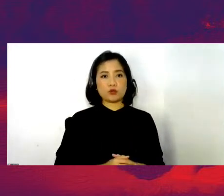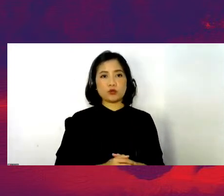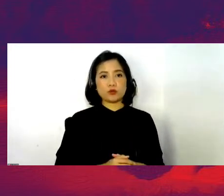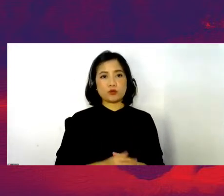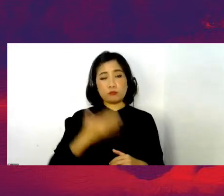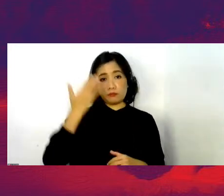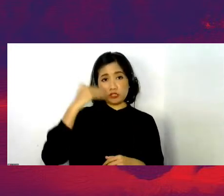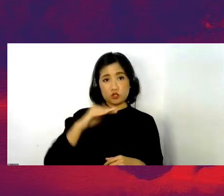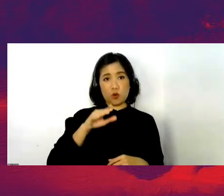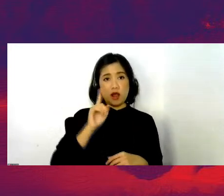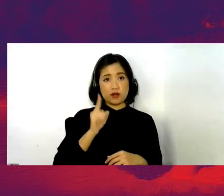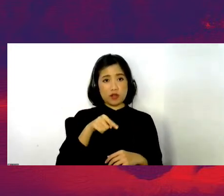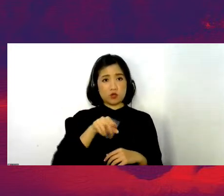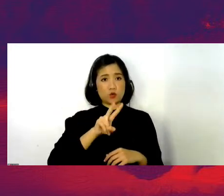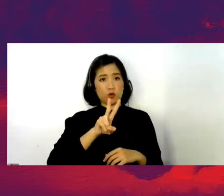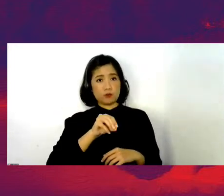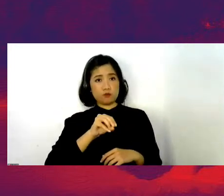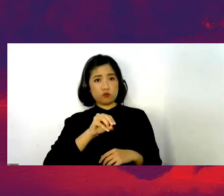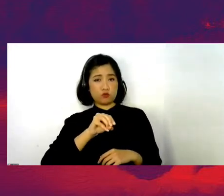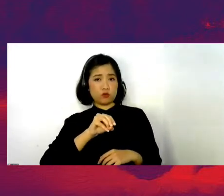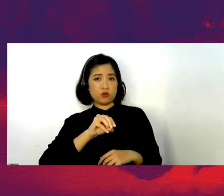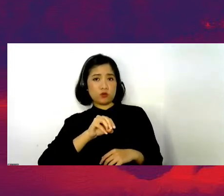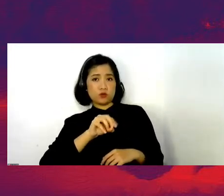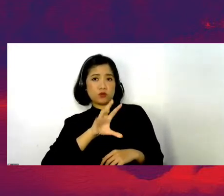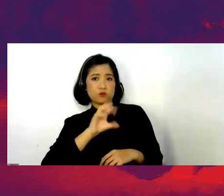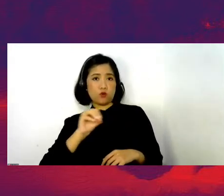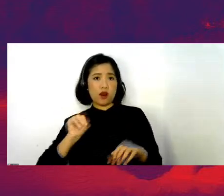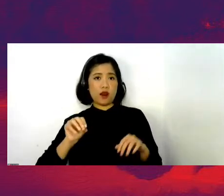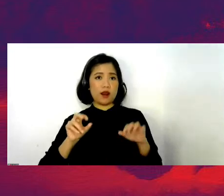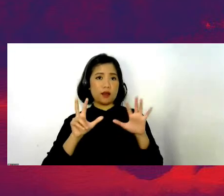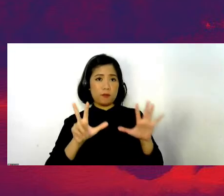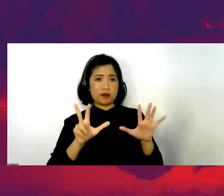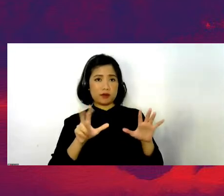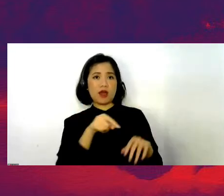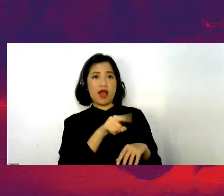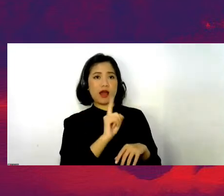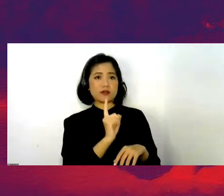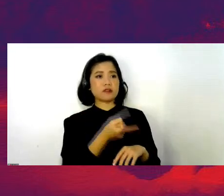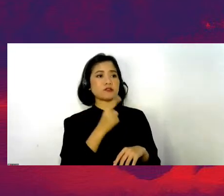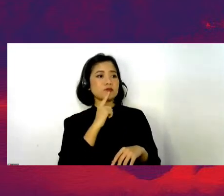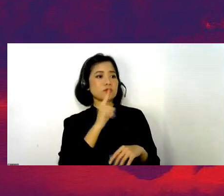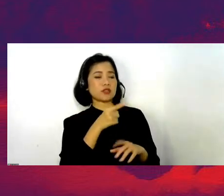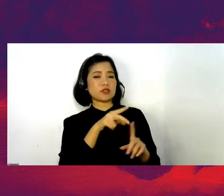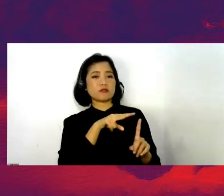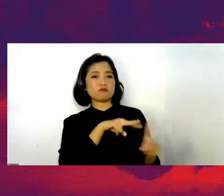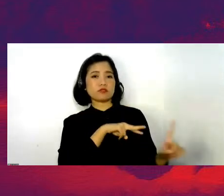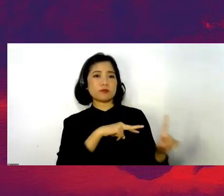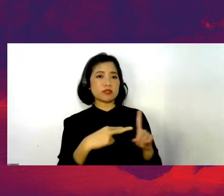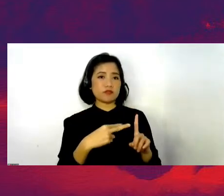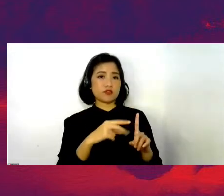United Nations uses the global MPI through the UNDP in conjunction with OPHI.